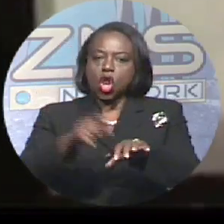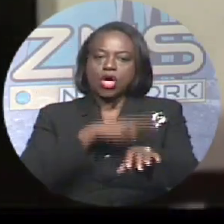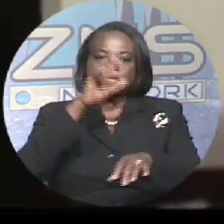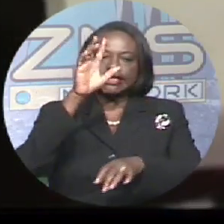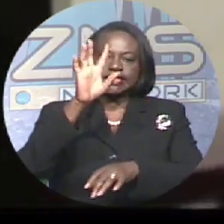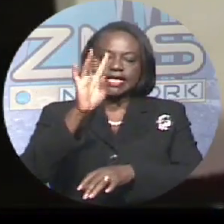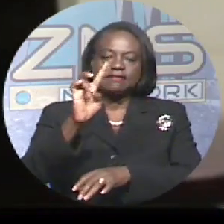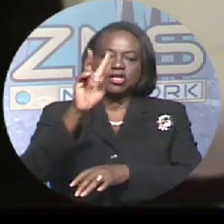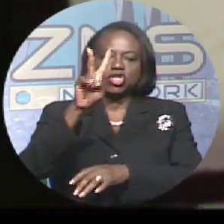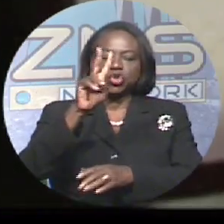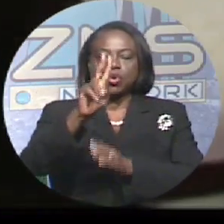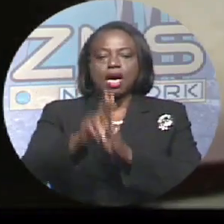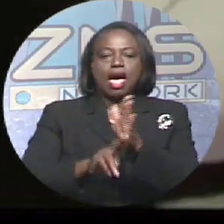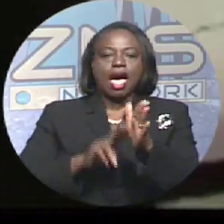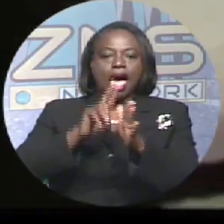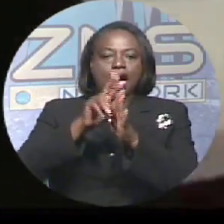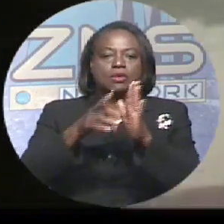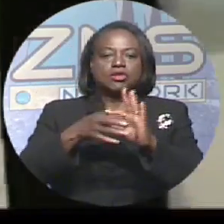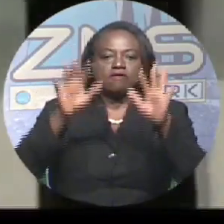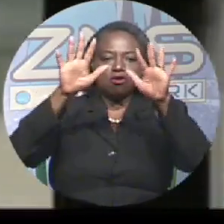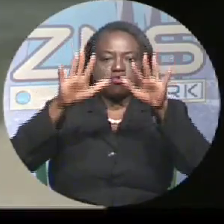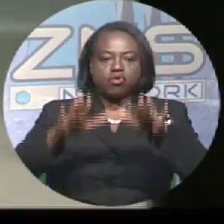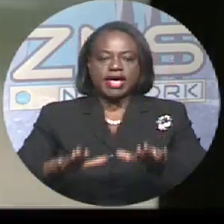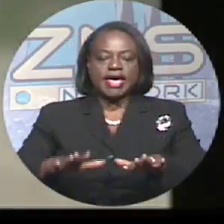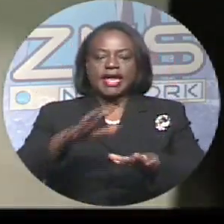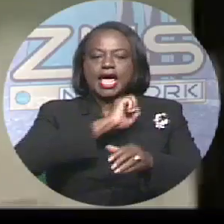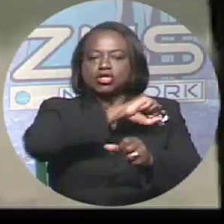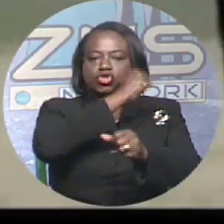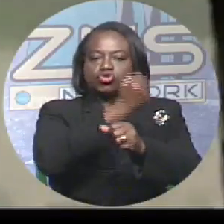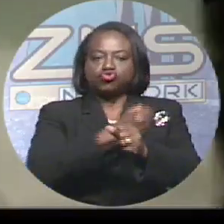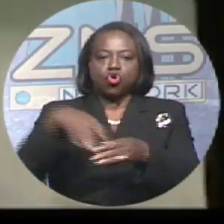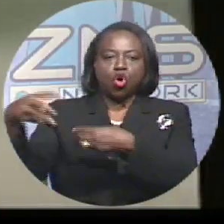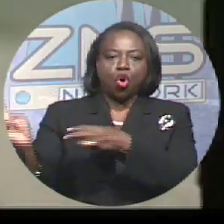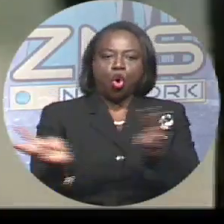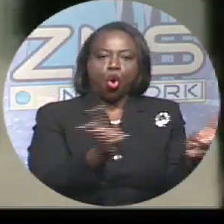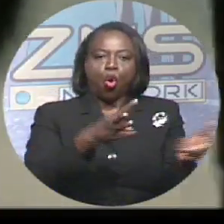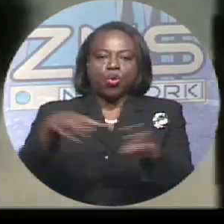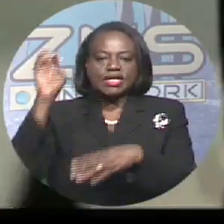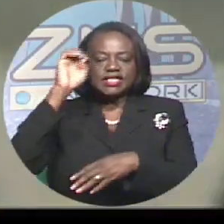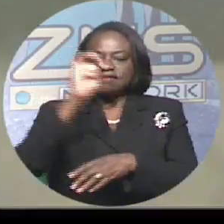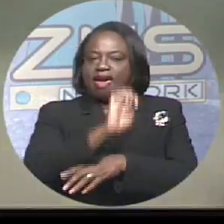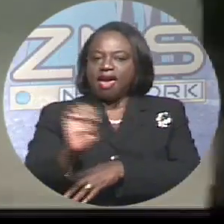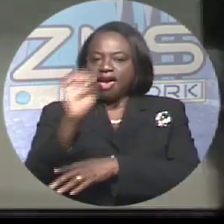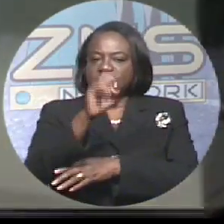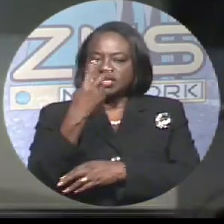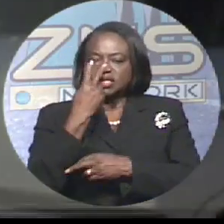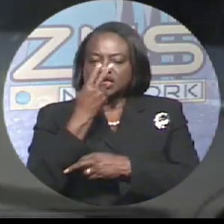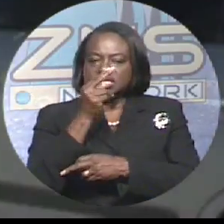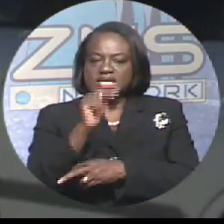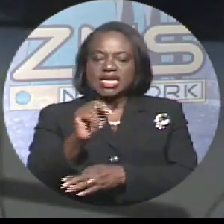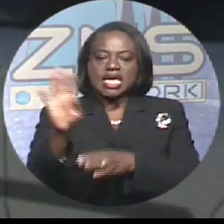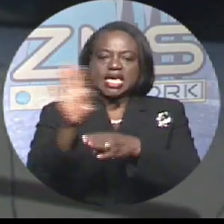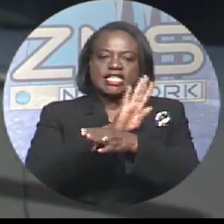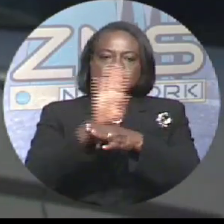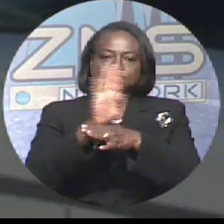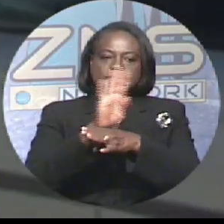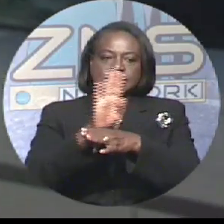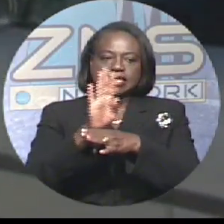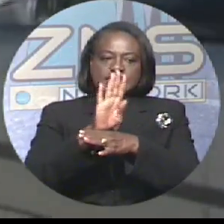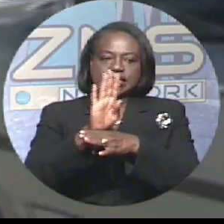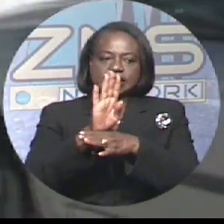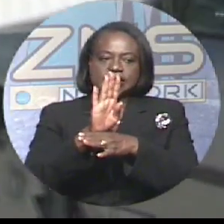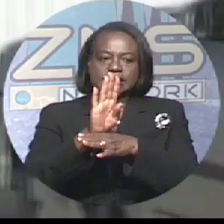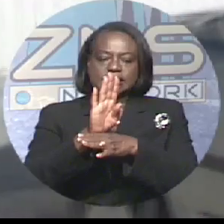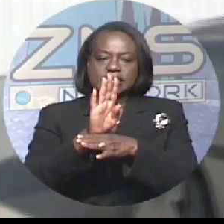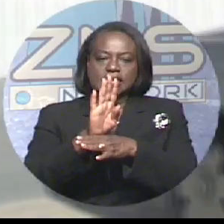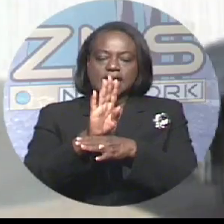72 hours of rain and strong winds he have ever seen. His business, Midway Mini Mart,